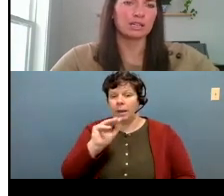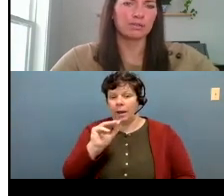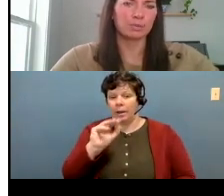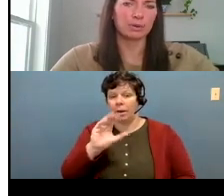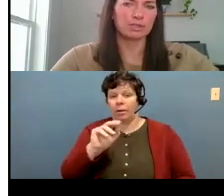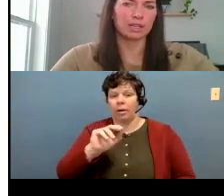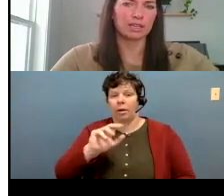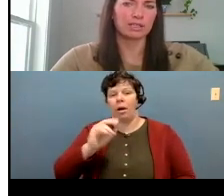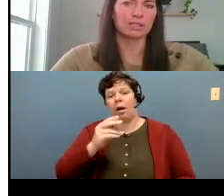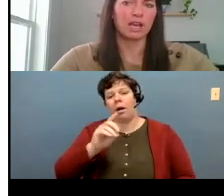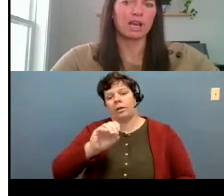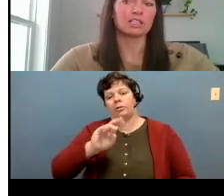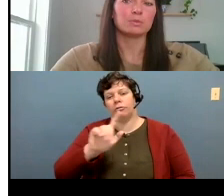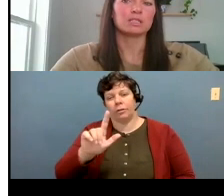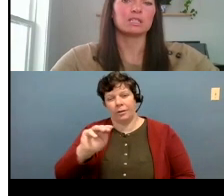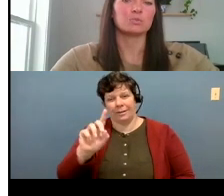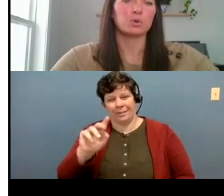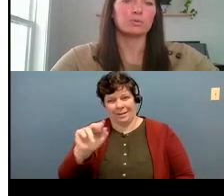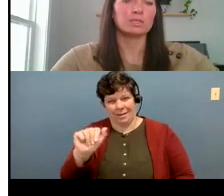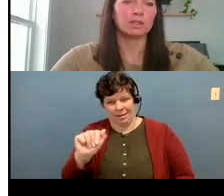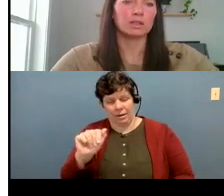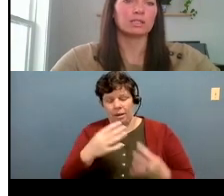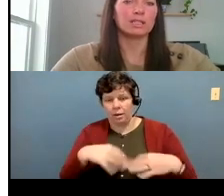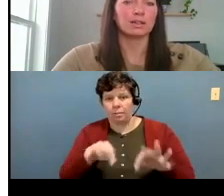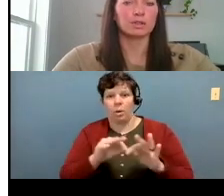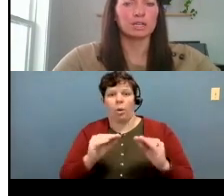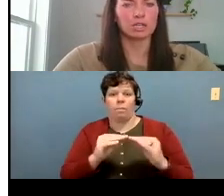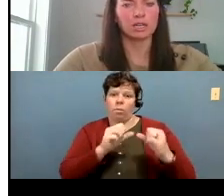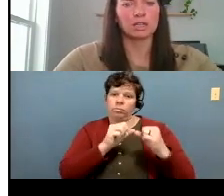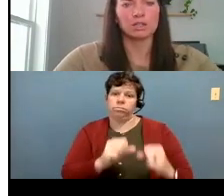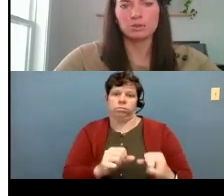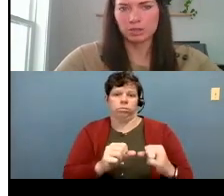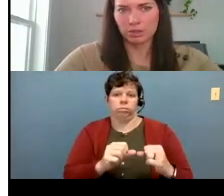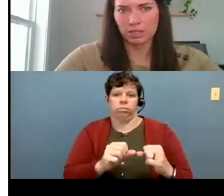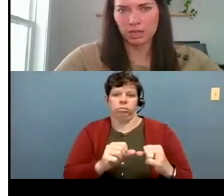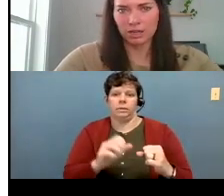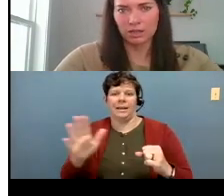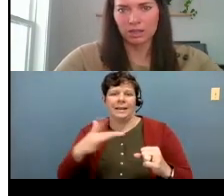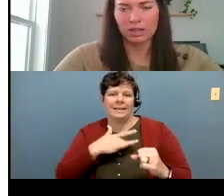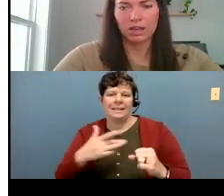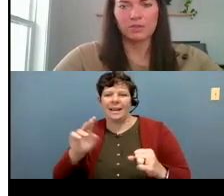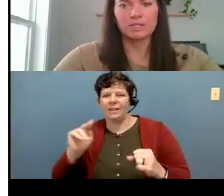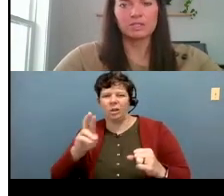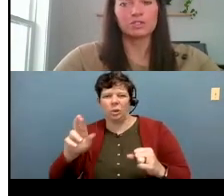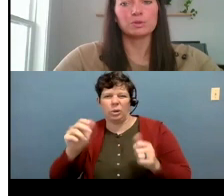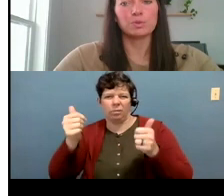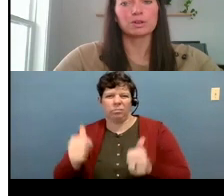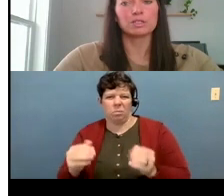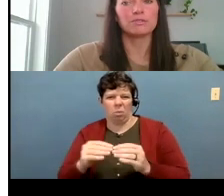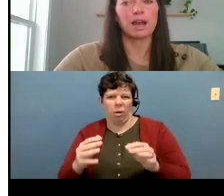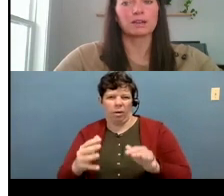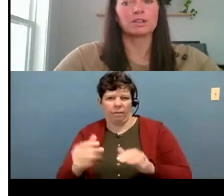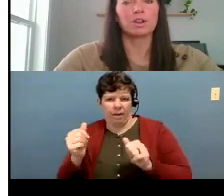and unidentified person cases is because it is more resilient to degradation than the nuclear DNA. And this is due in